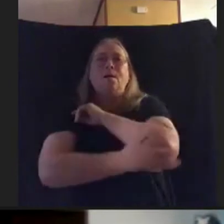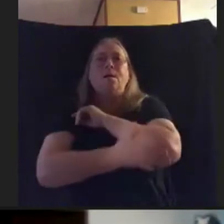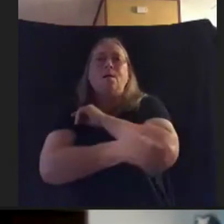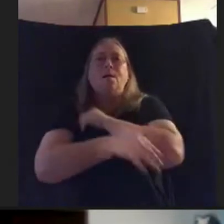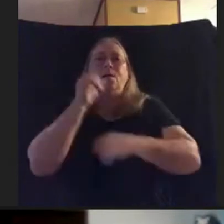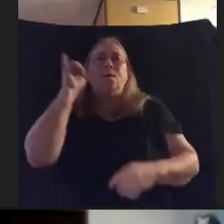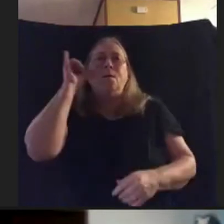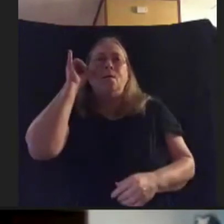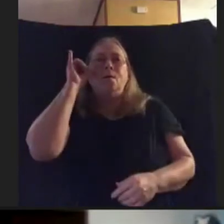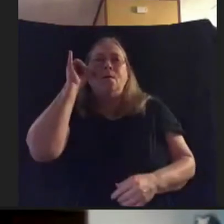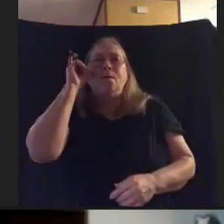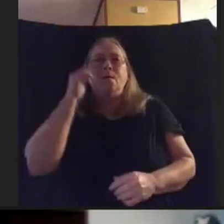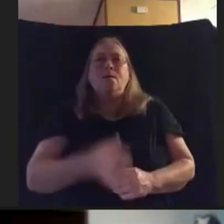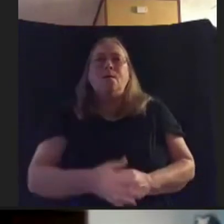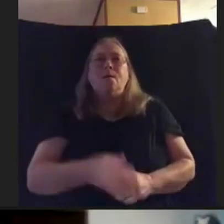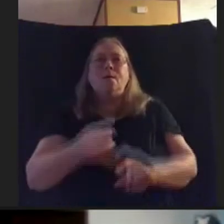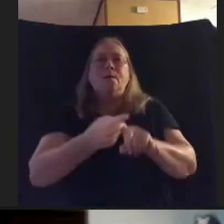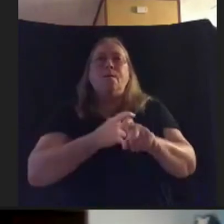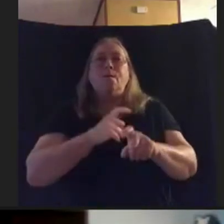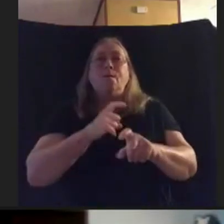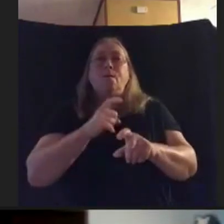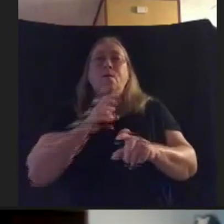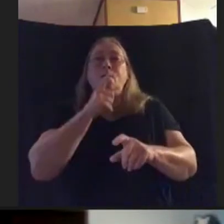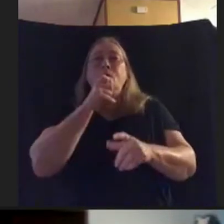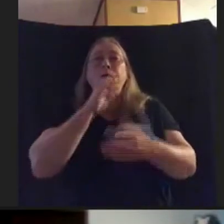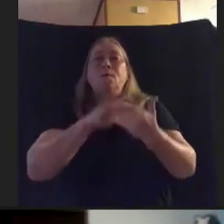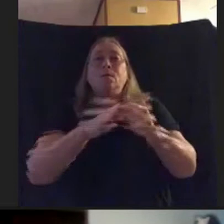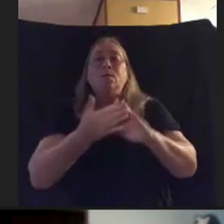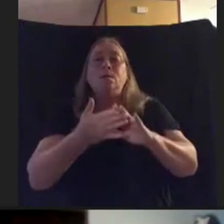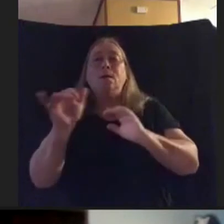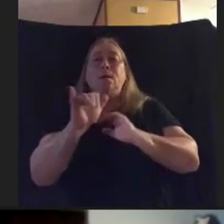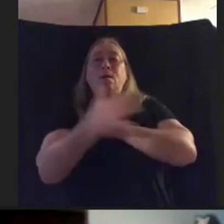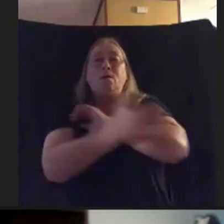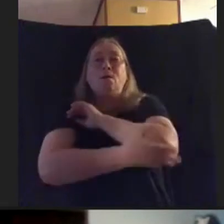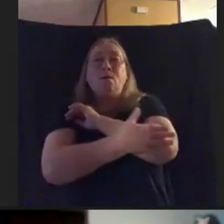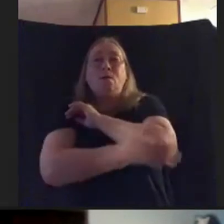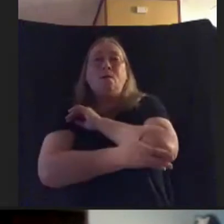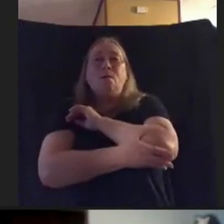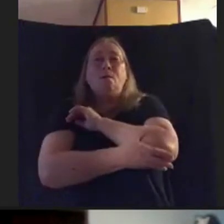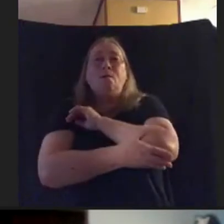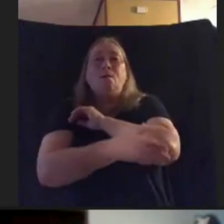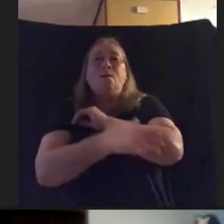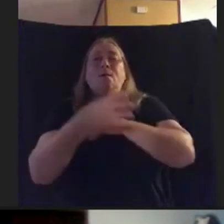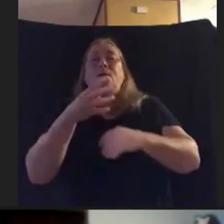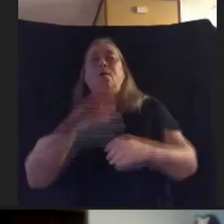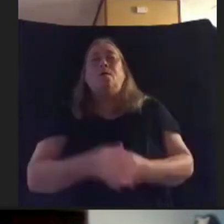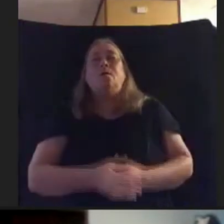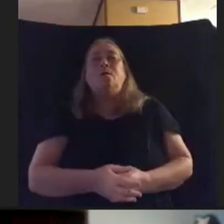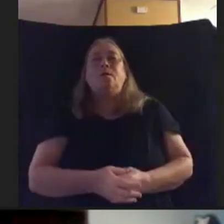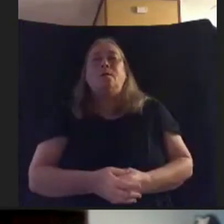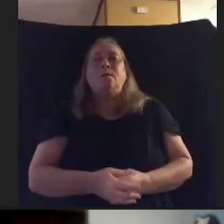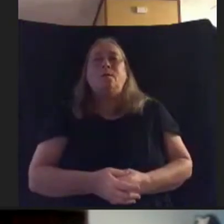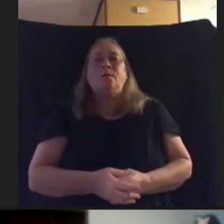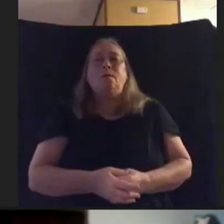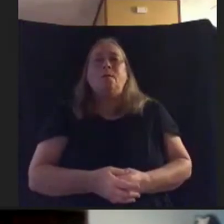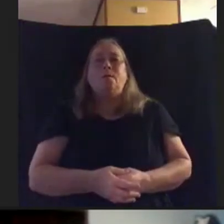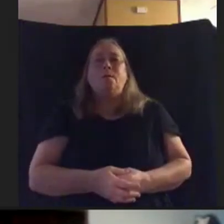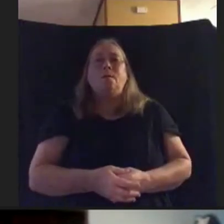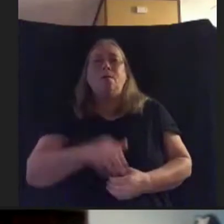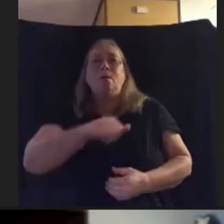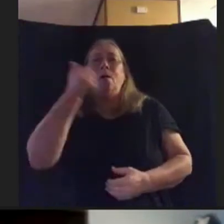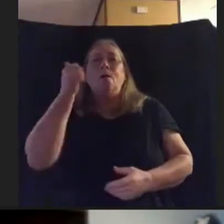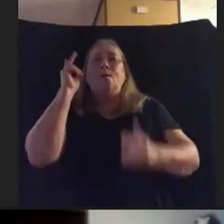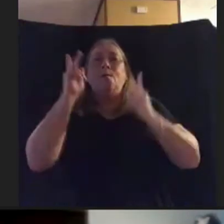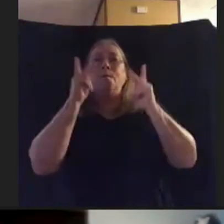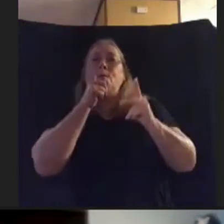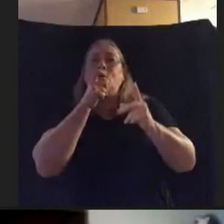representatives from the city, as well as from the county, the local emergency manager, other folks that are very